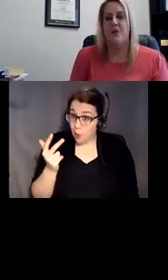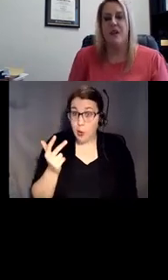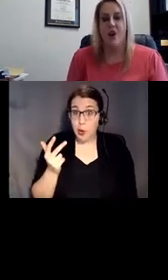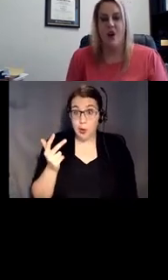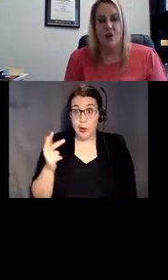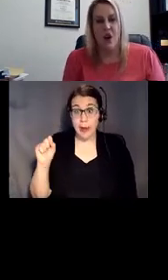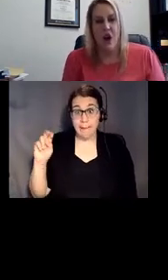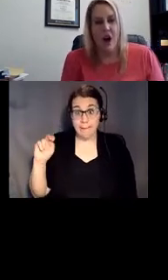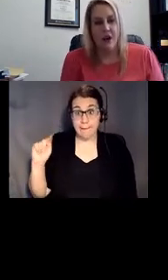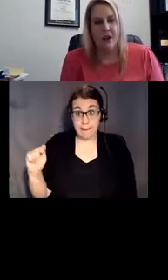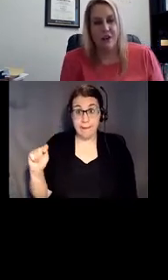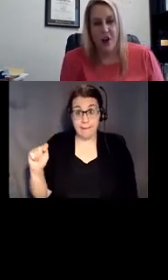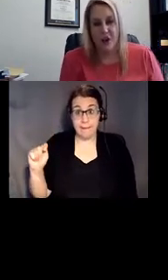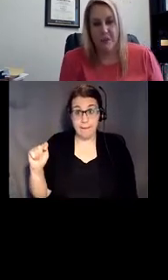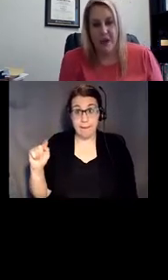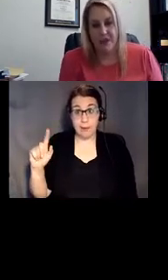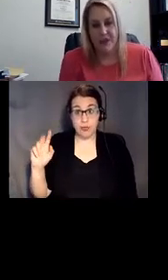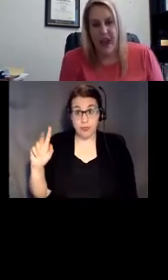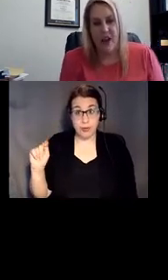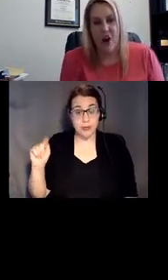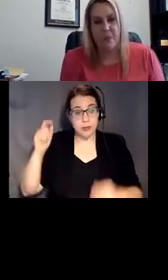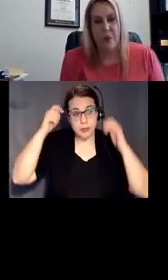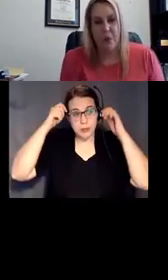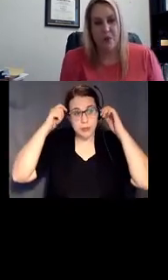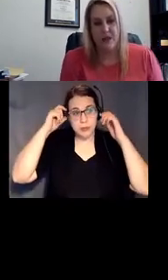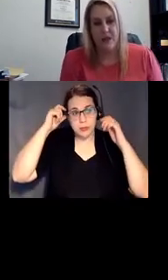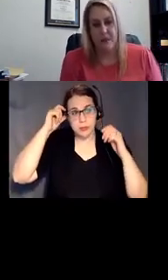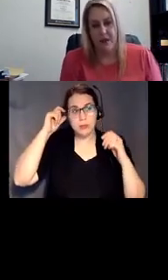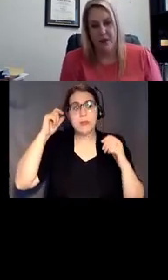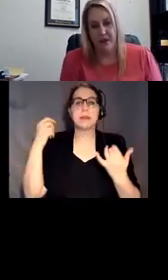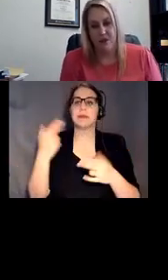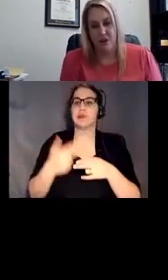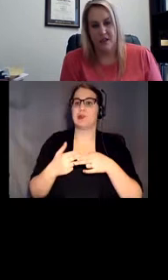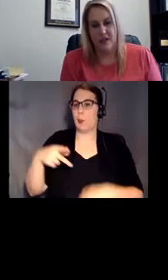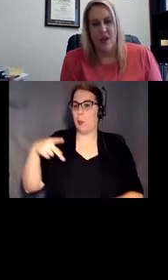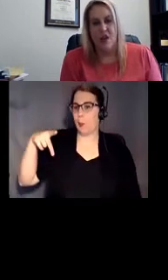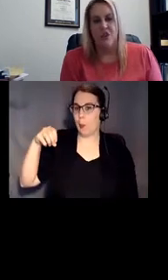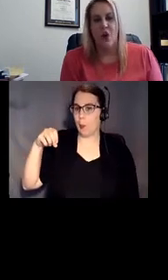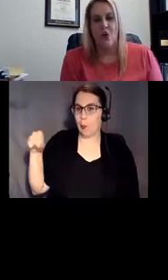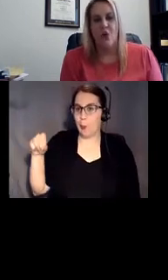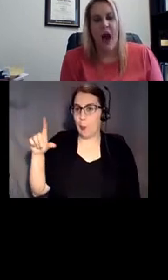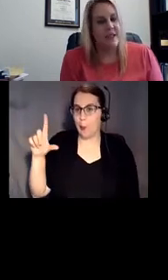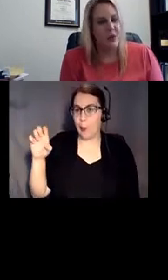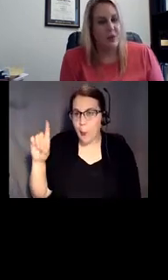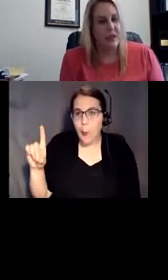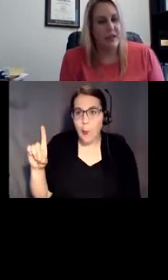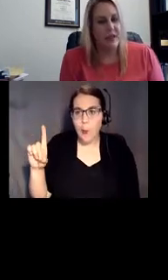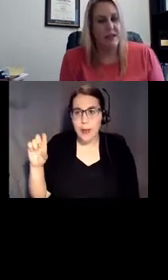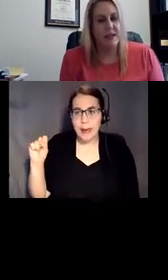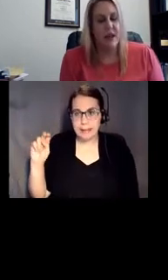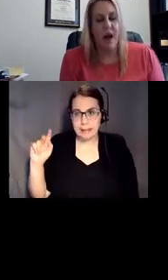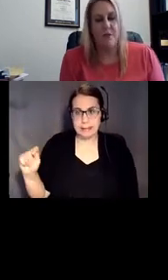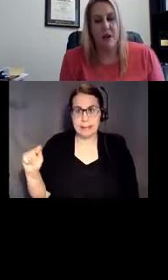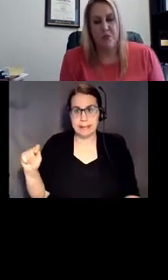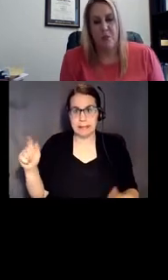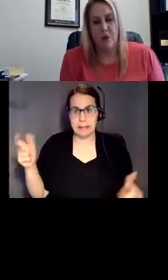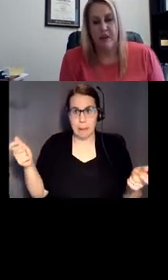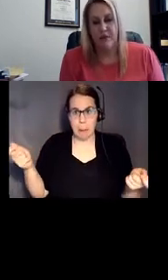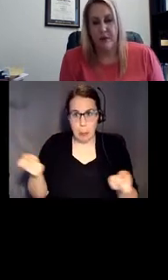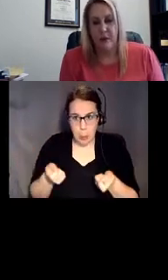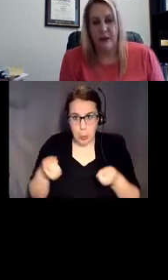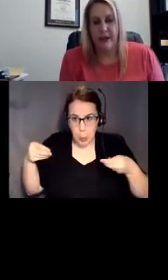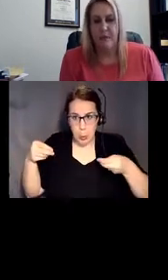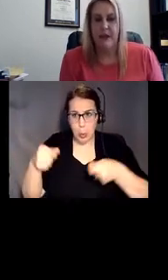trust that we are going to talk about today are pooled supplemental needs trusts. So I deal with these much